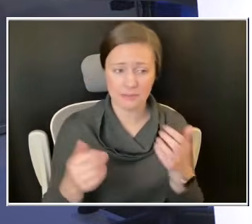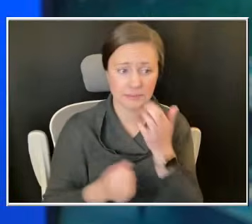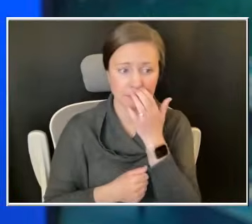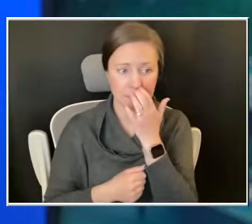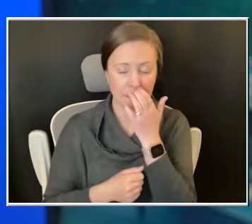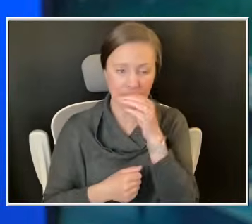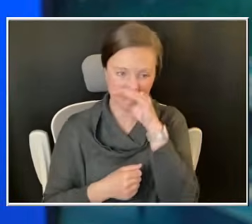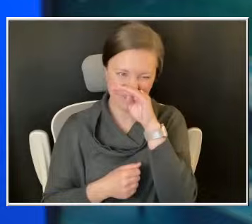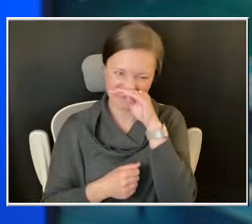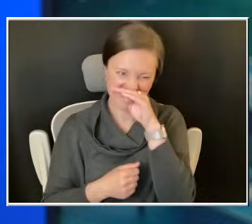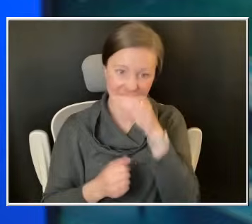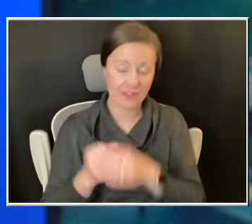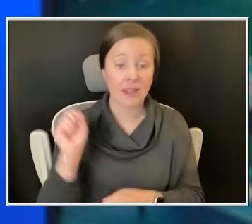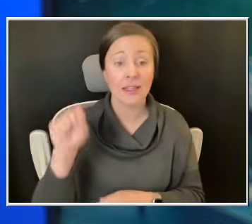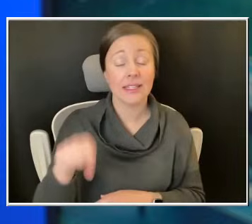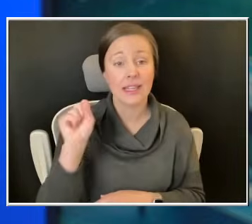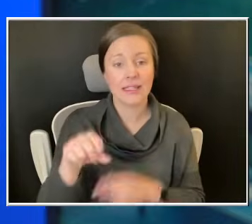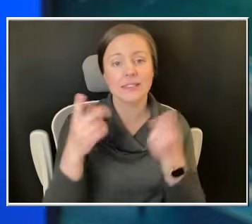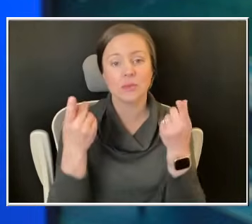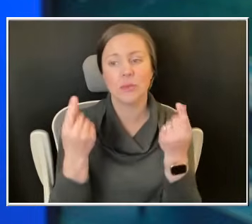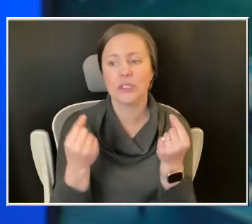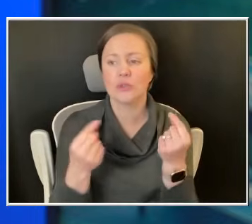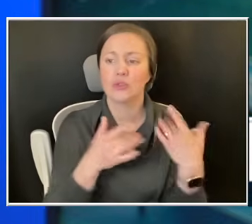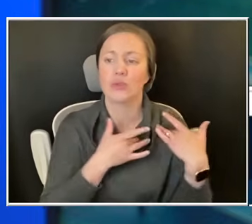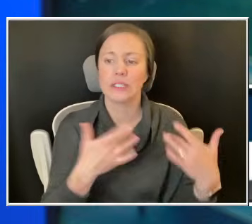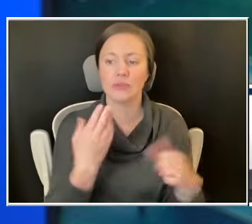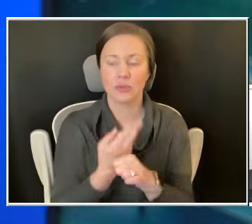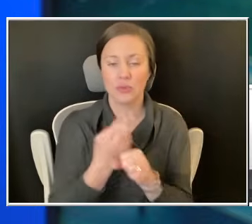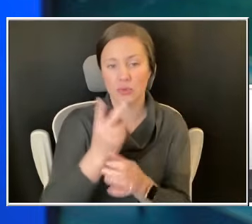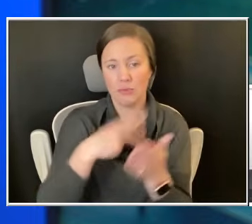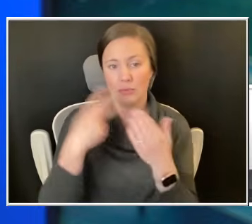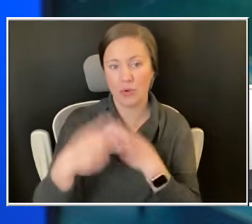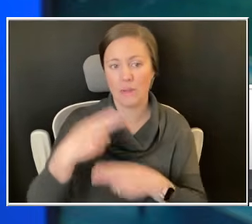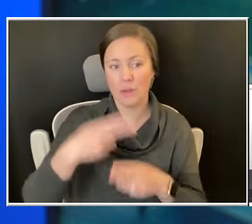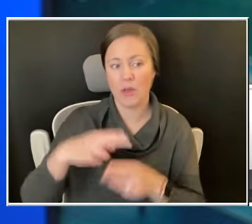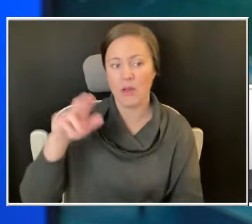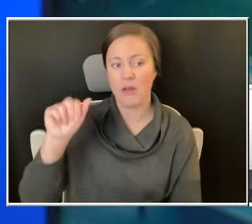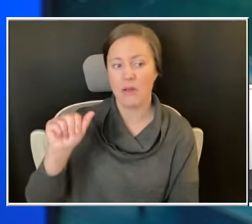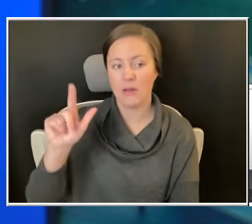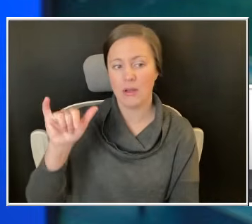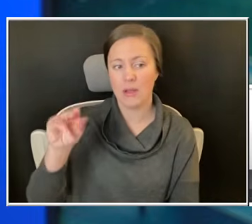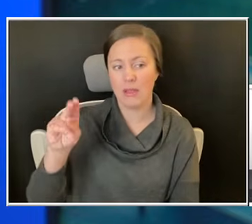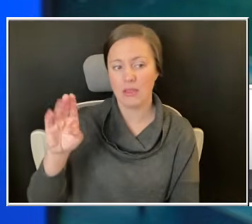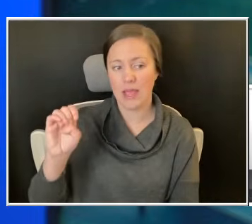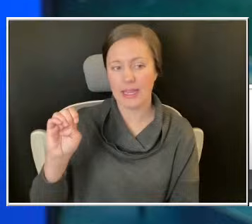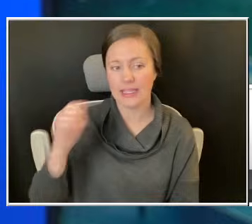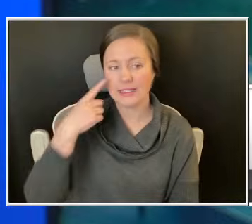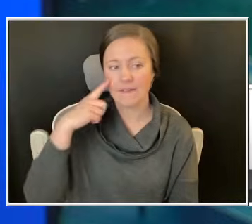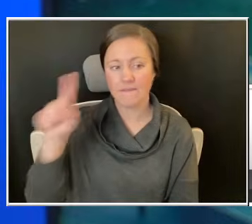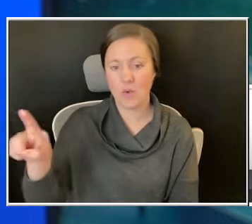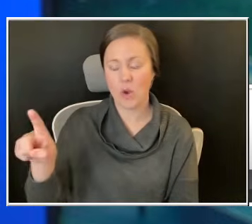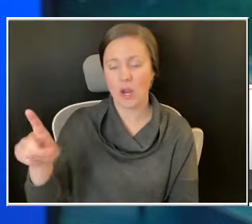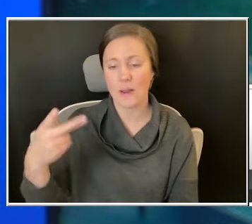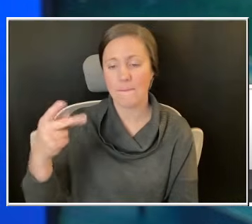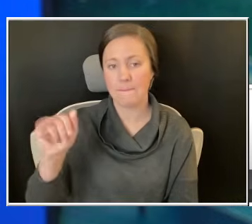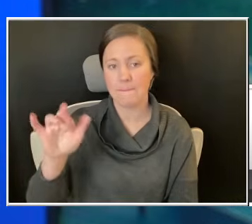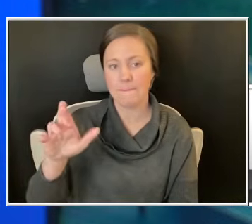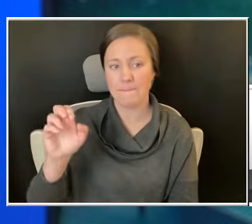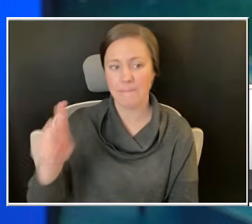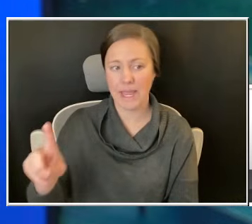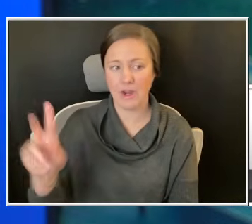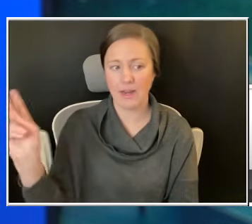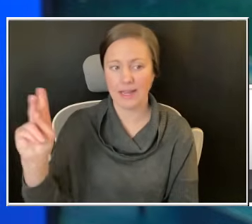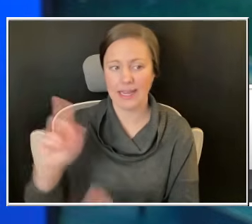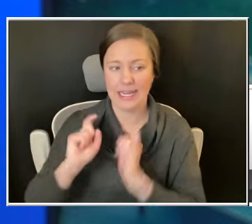we use primarily a program that's called Alliance for Paired Kidney Donation. We've used them